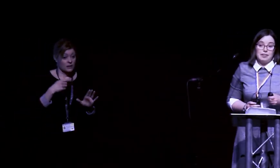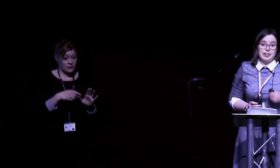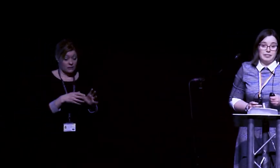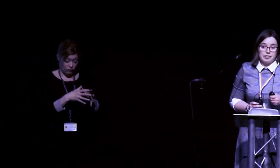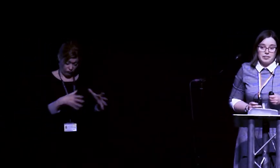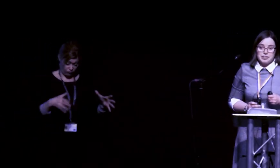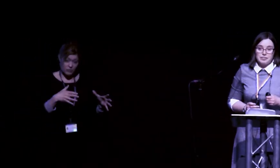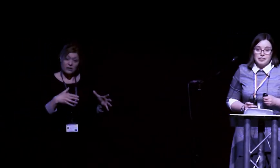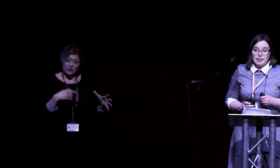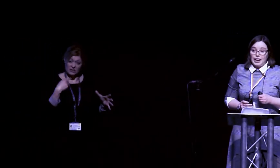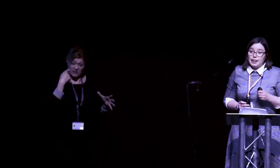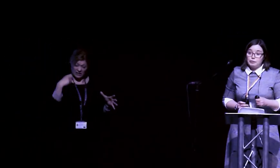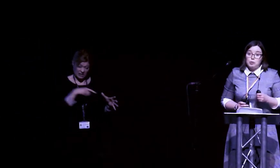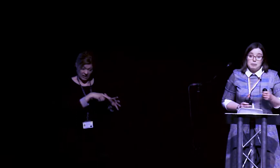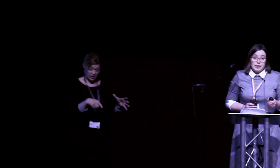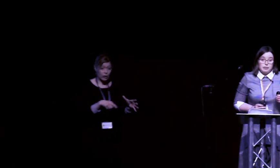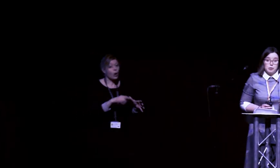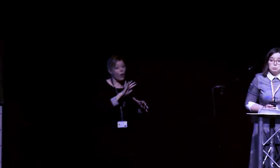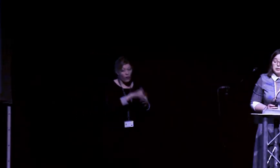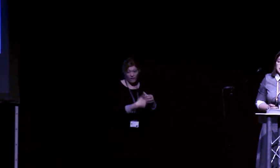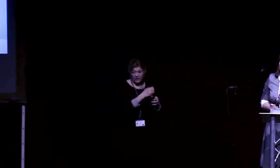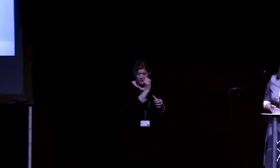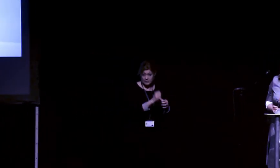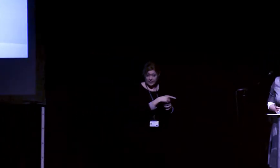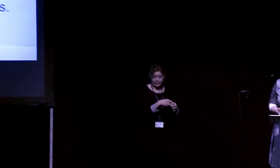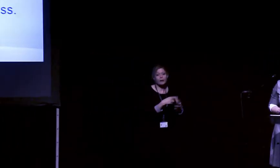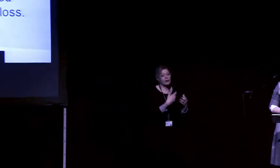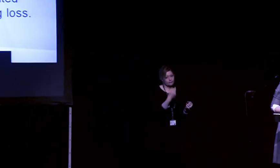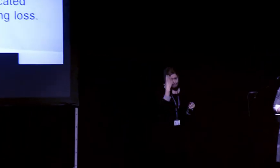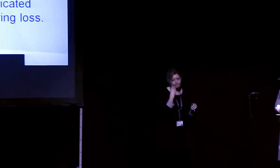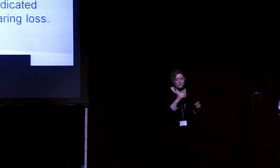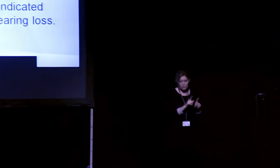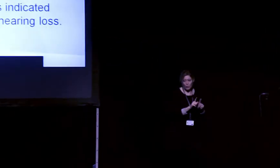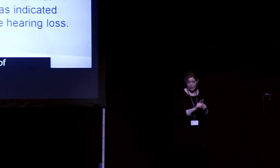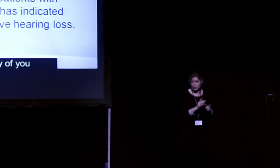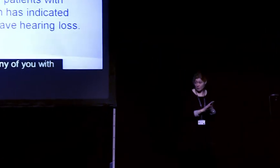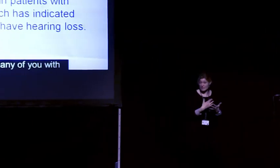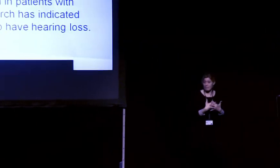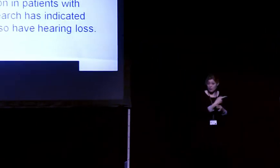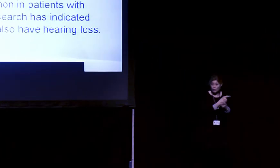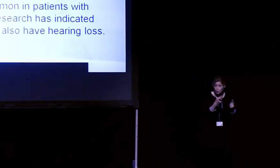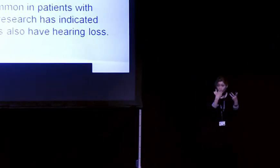having hearing loss. And therefore many of you with tinnitus will be wearing hearing aids.